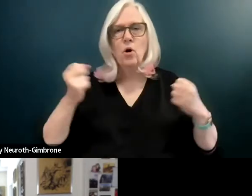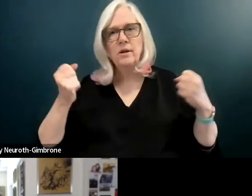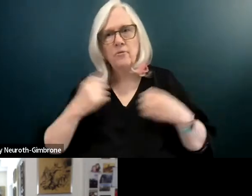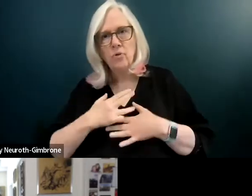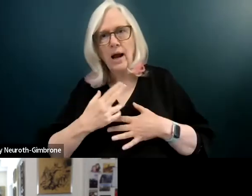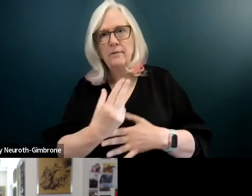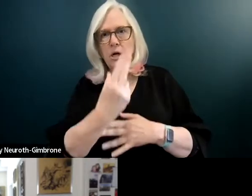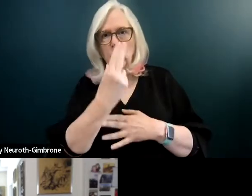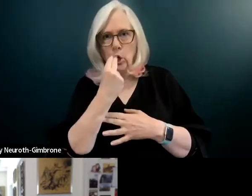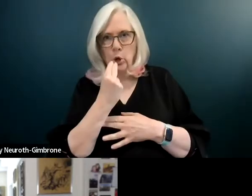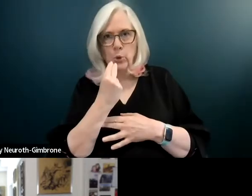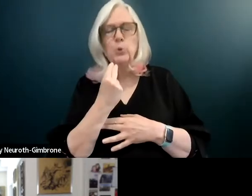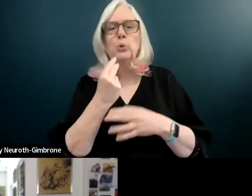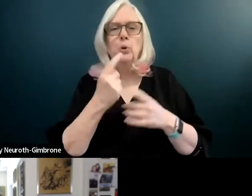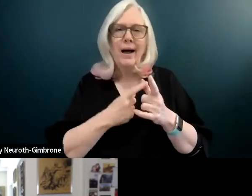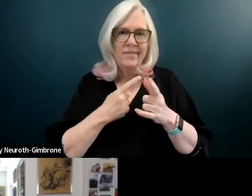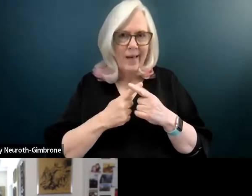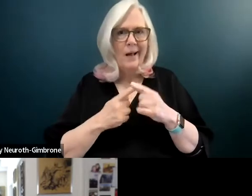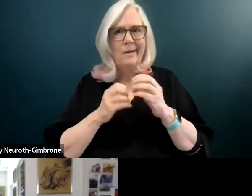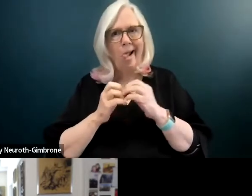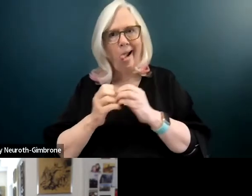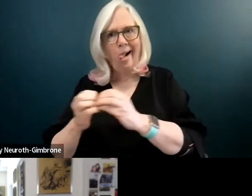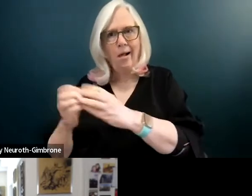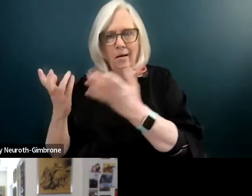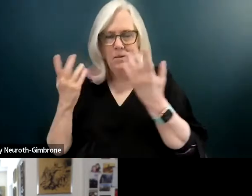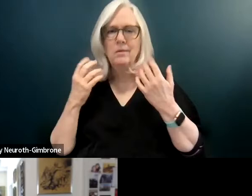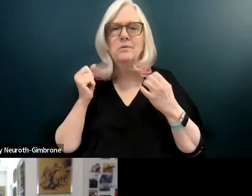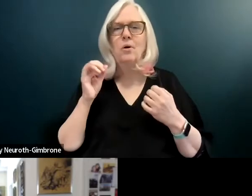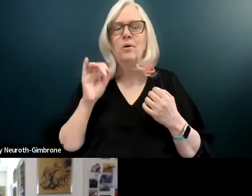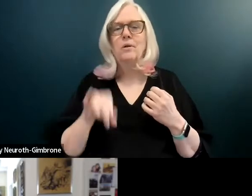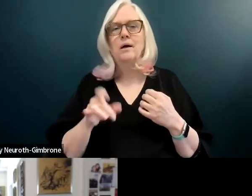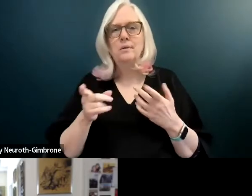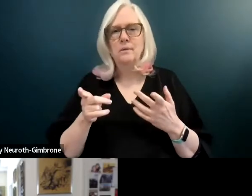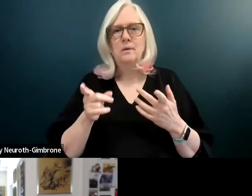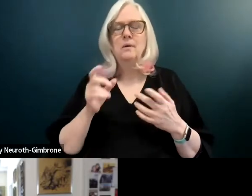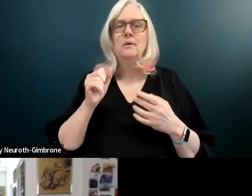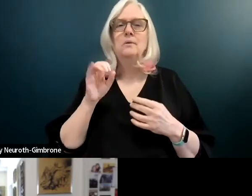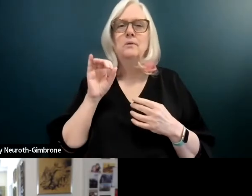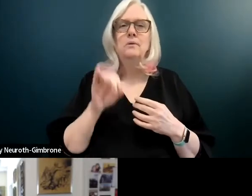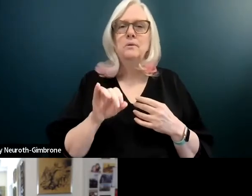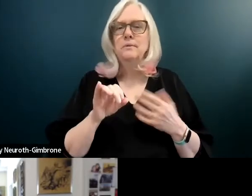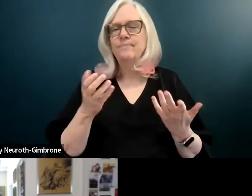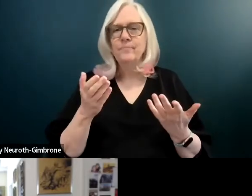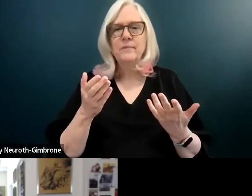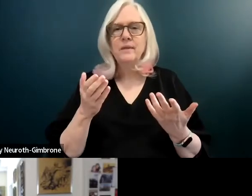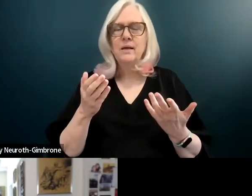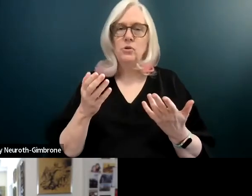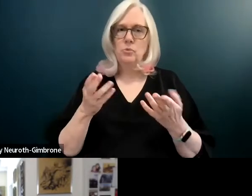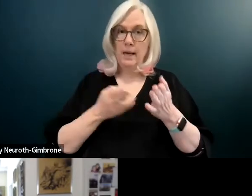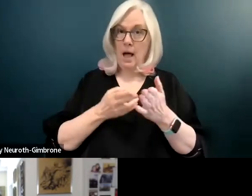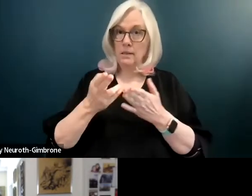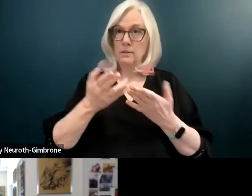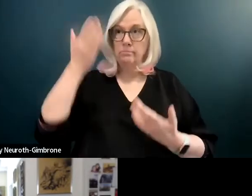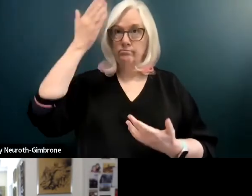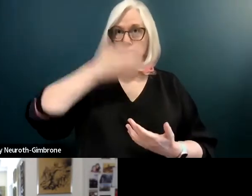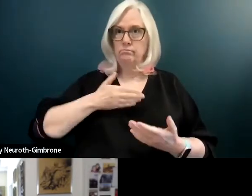and then, yeah. Yeah, so being more upfront about what's available to the users and